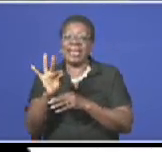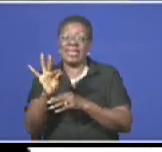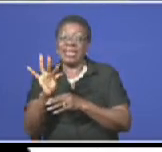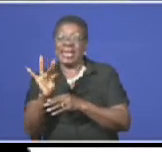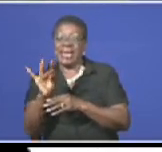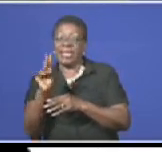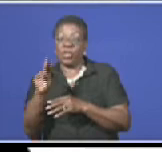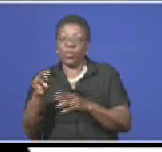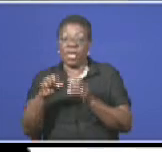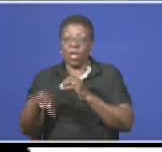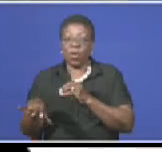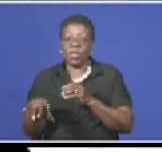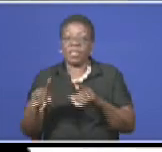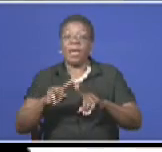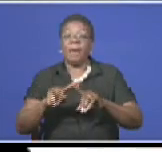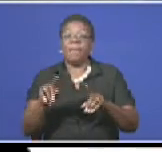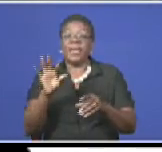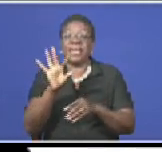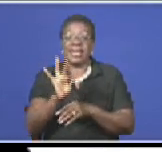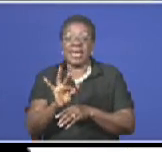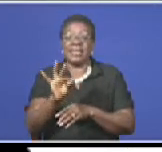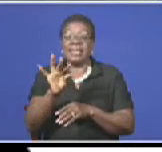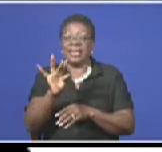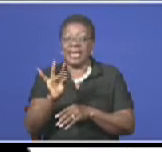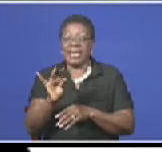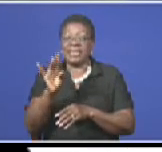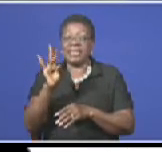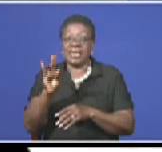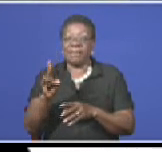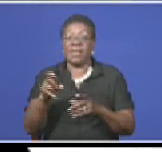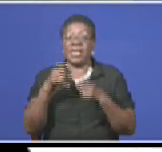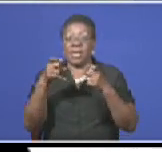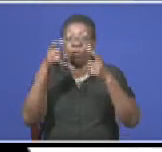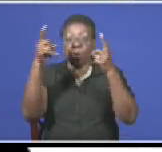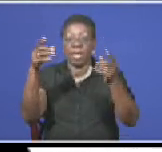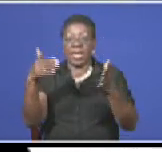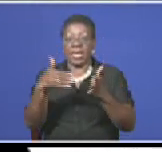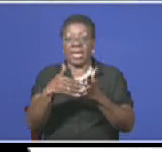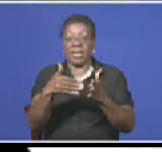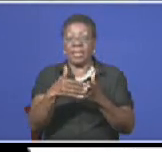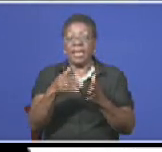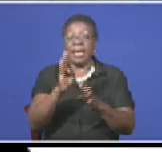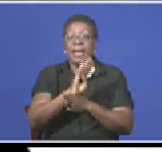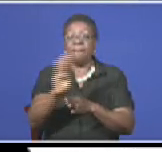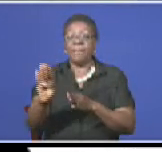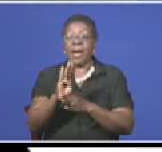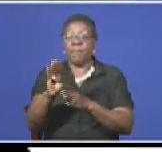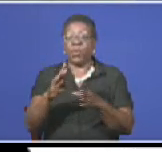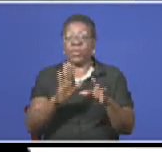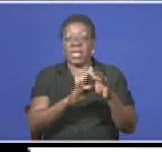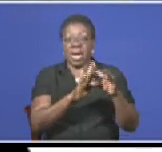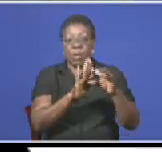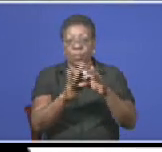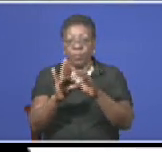in 1987, he was able to win that seat in Bamboo Town. And I've been close to Mr. Wells ever since.